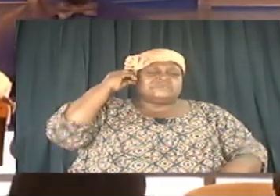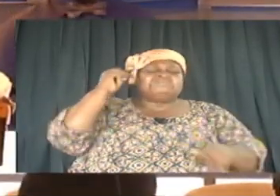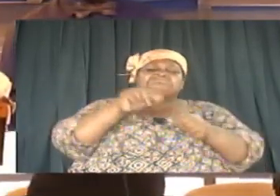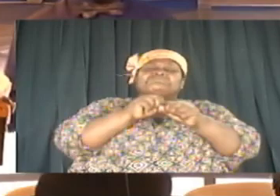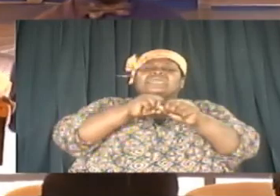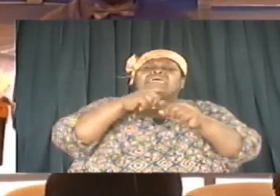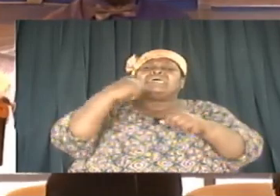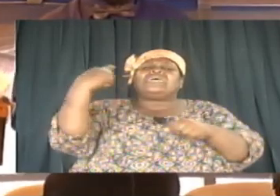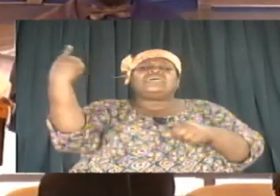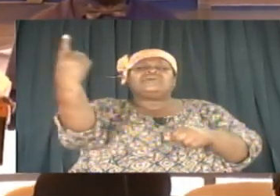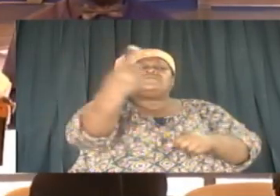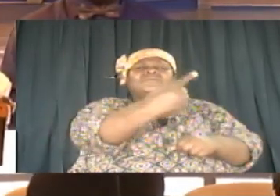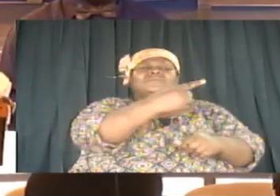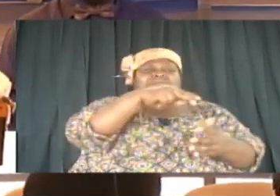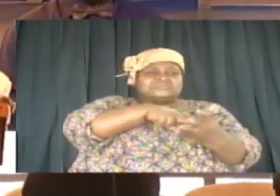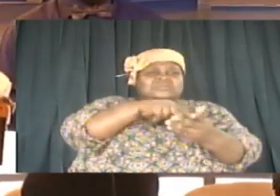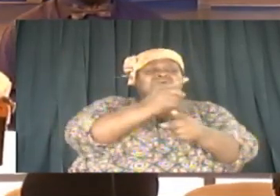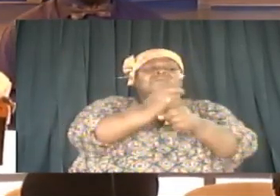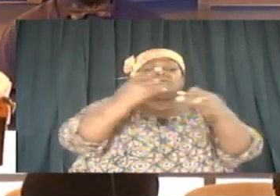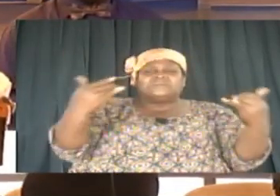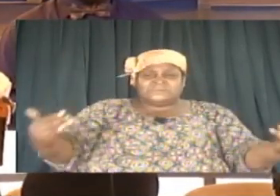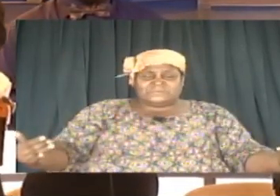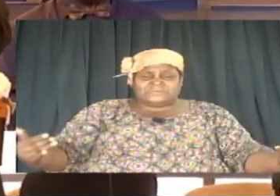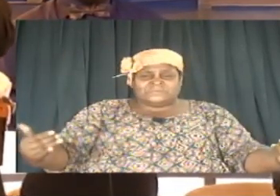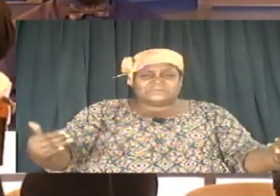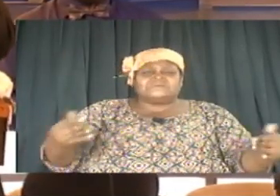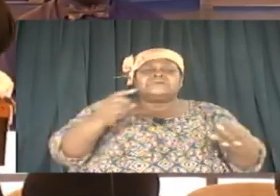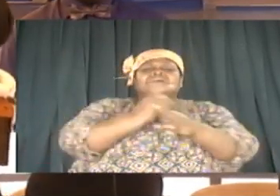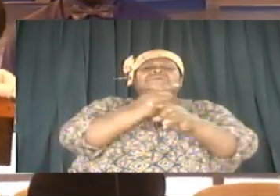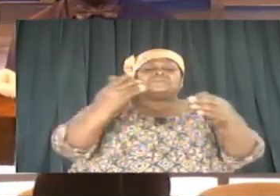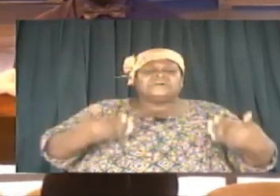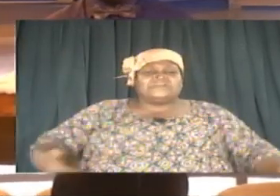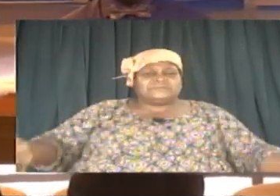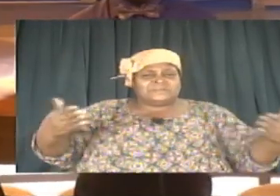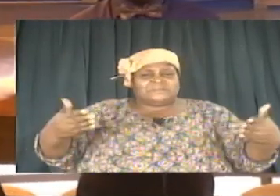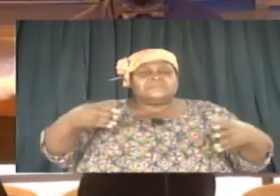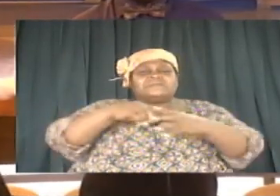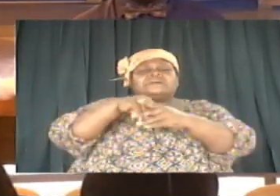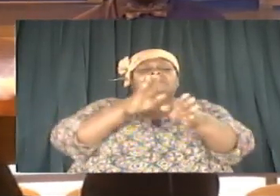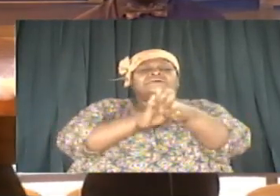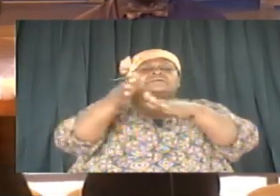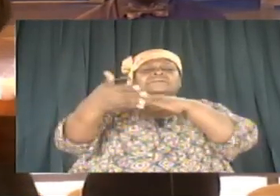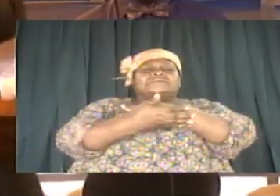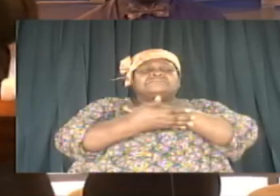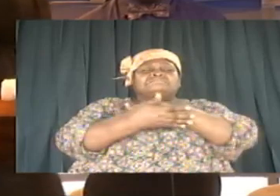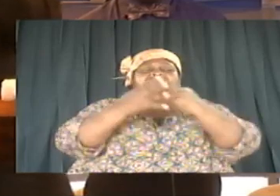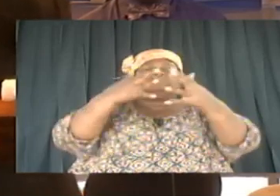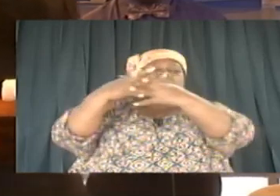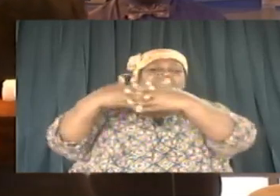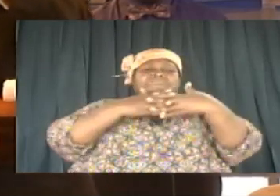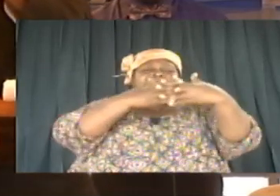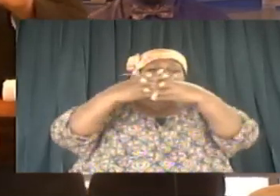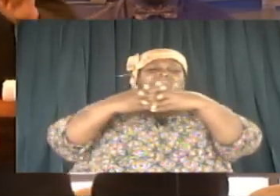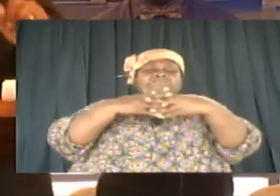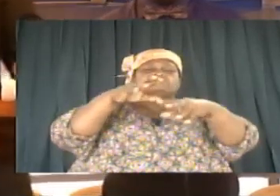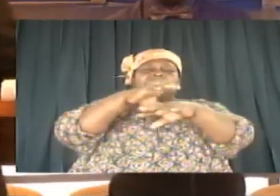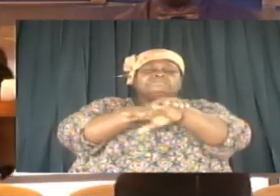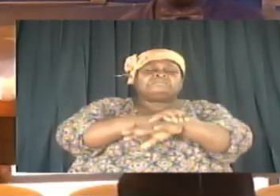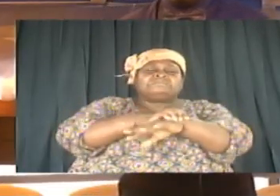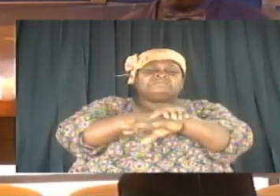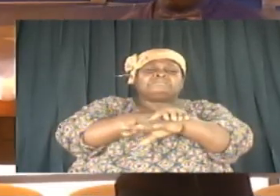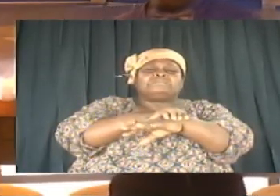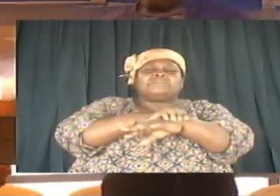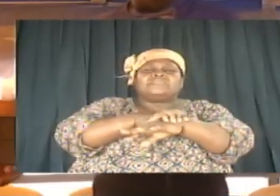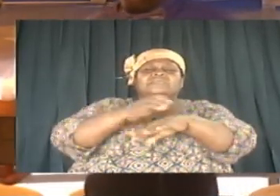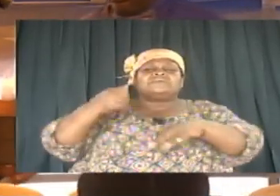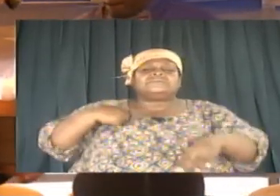everybody, you're standing right now, right here in Jamaica, in the US, in Canada, in the islands, wherever you